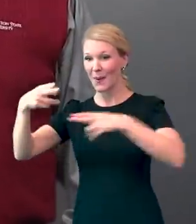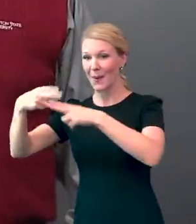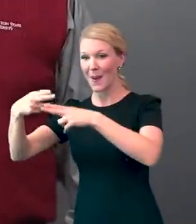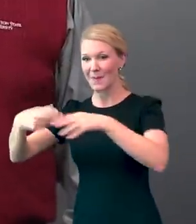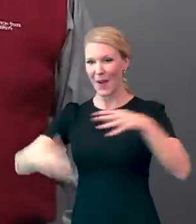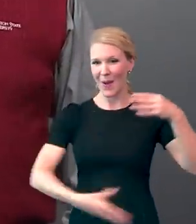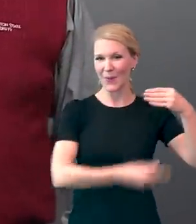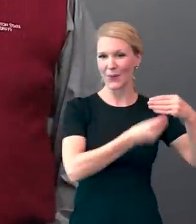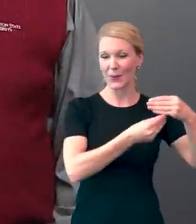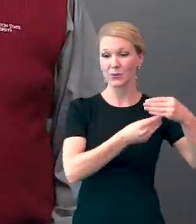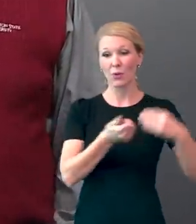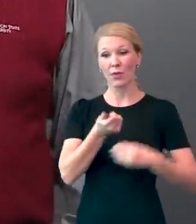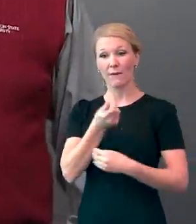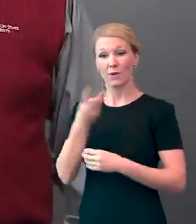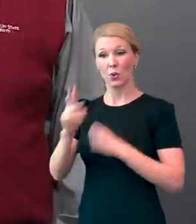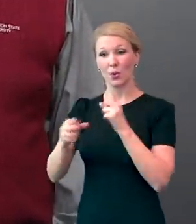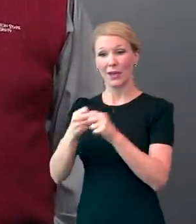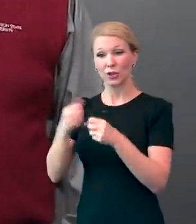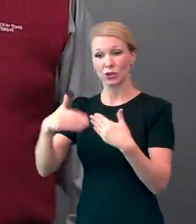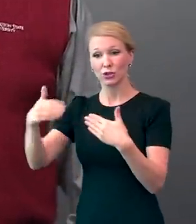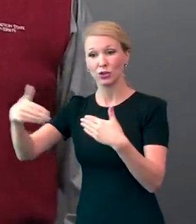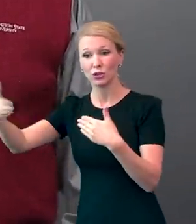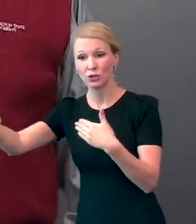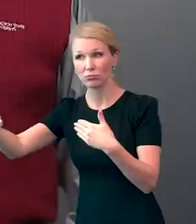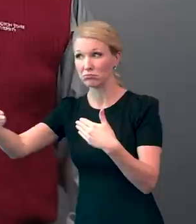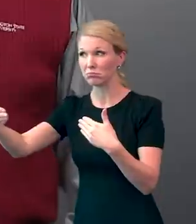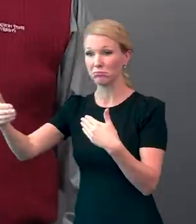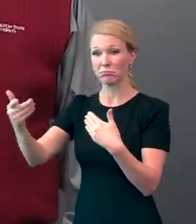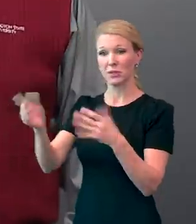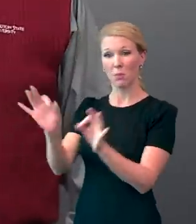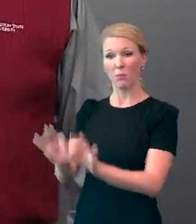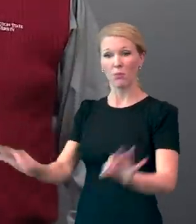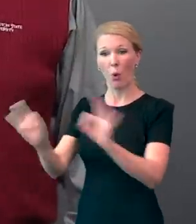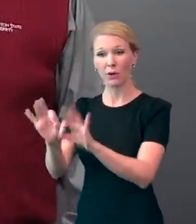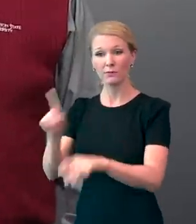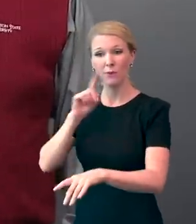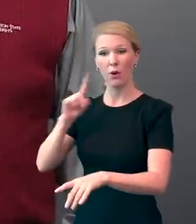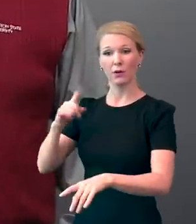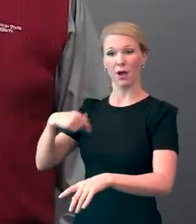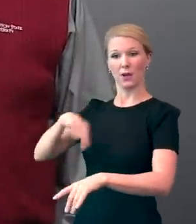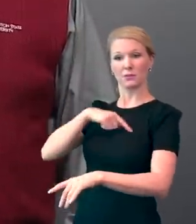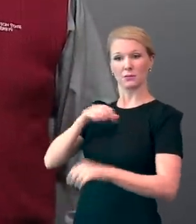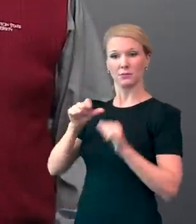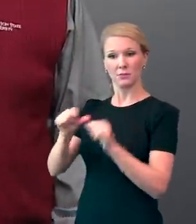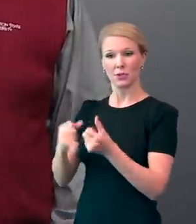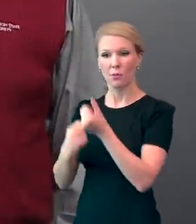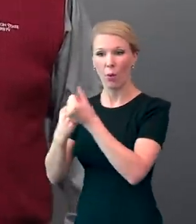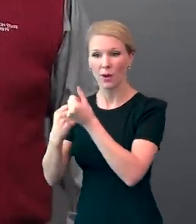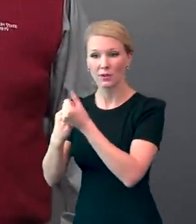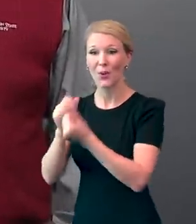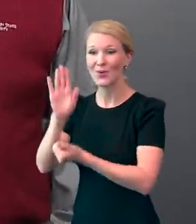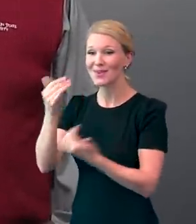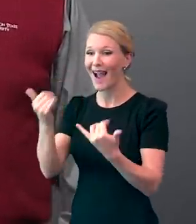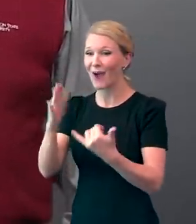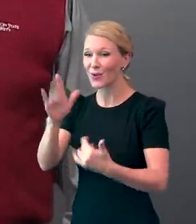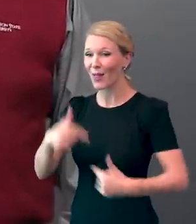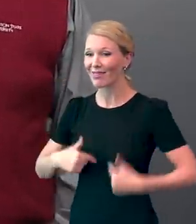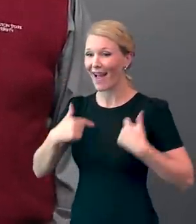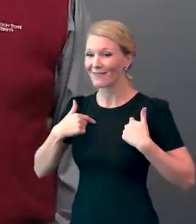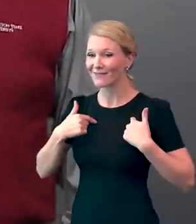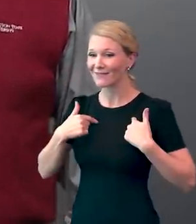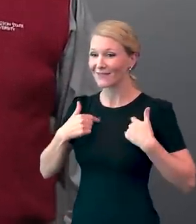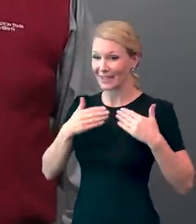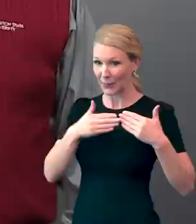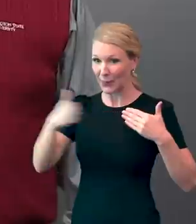opportunity, and having the support of the Cougar family during this time is critical. To get your life after graduation started, we are proud to give